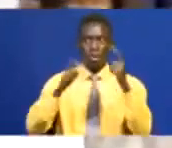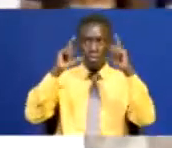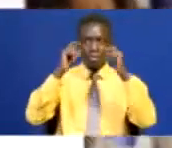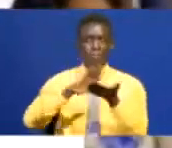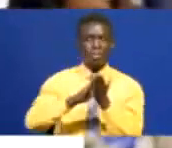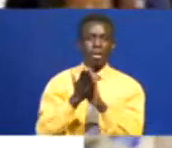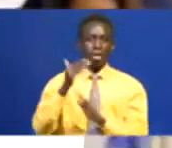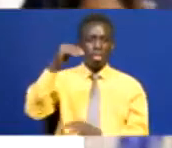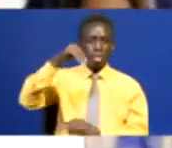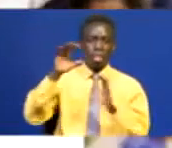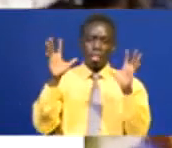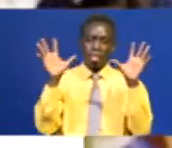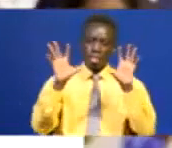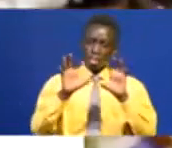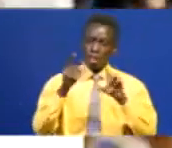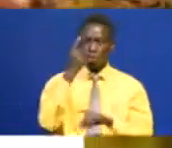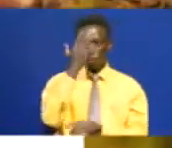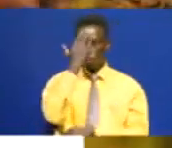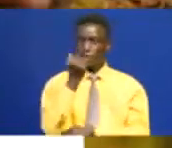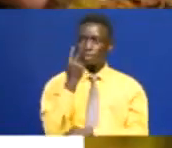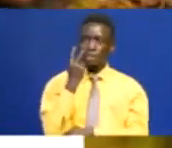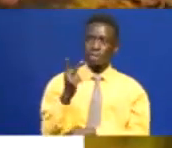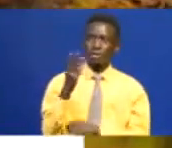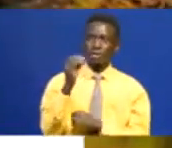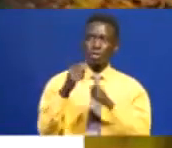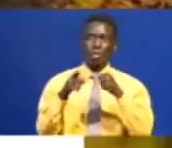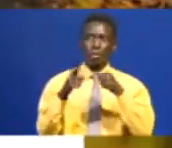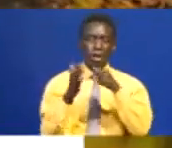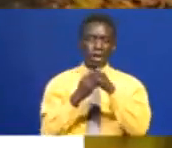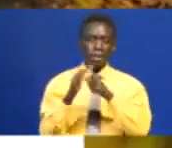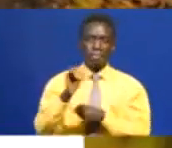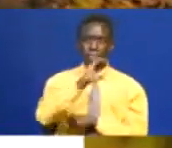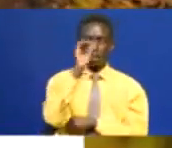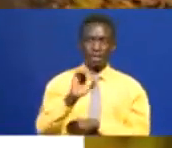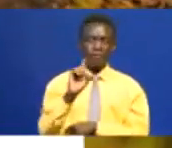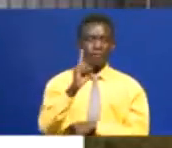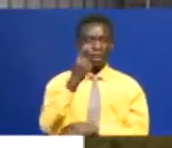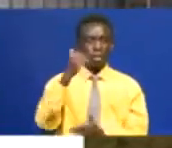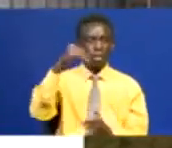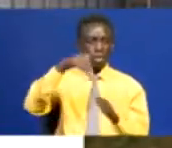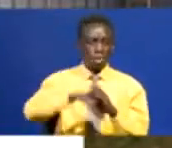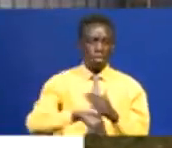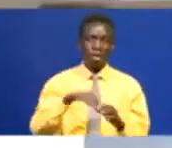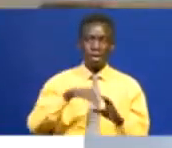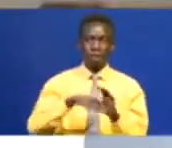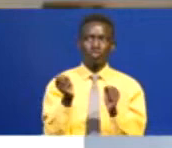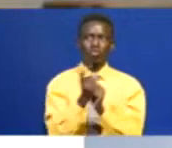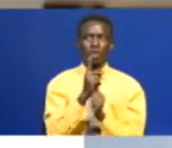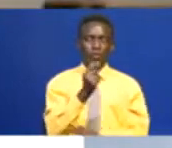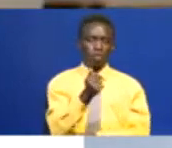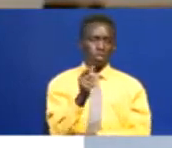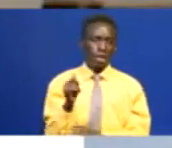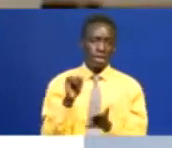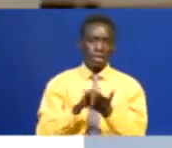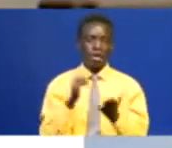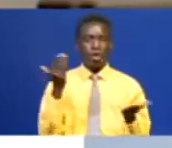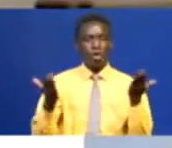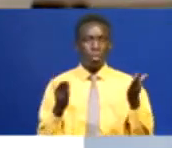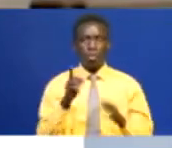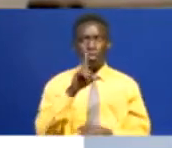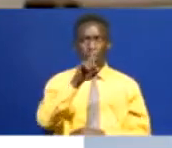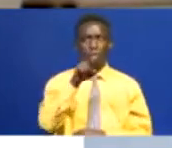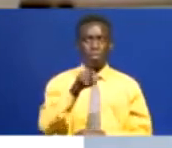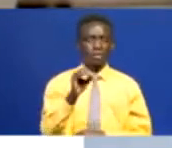economy contracted 0.9% in the second quarter, the first decline in 12 quarters. That compared the downwardly revised